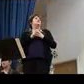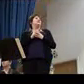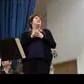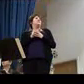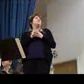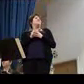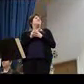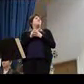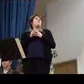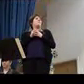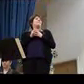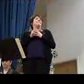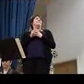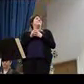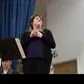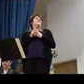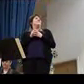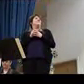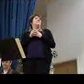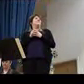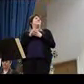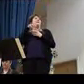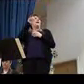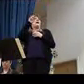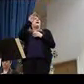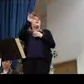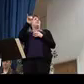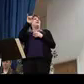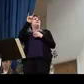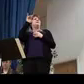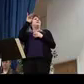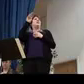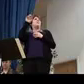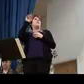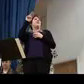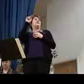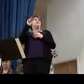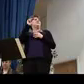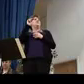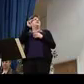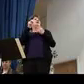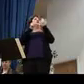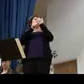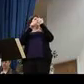Amy Catherine Tillman, Associate of Science, General Education, Honors.